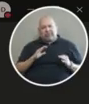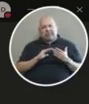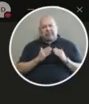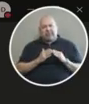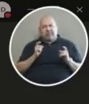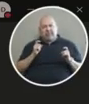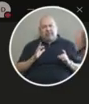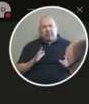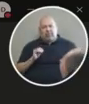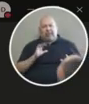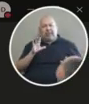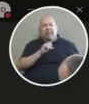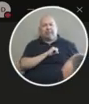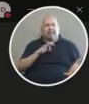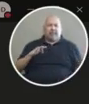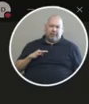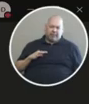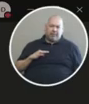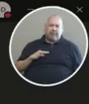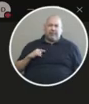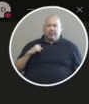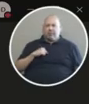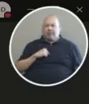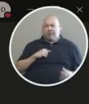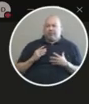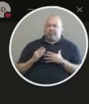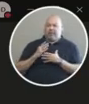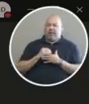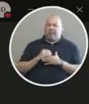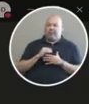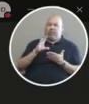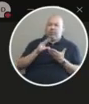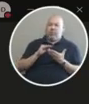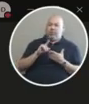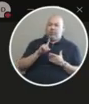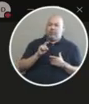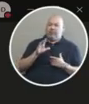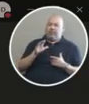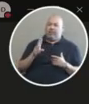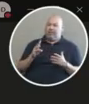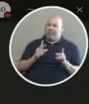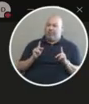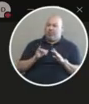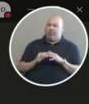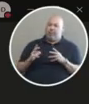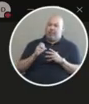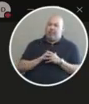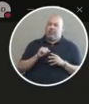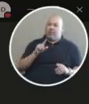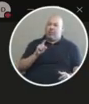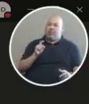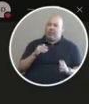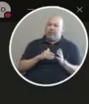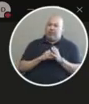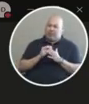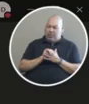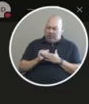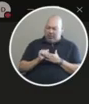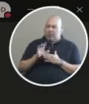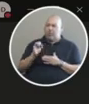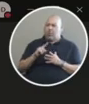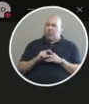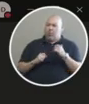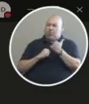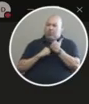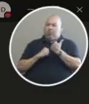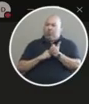city manager and his staff, reduce salaries by 20% for the 156 people making over $100,000,